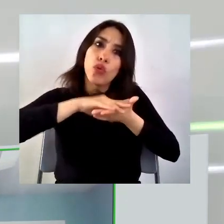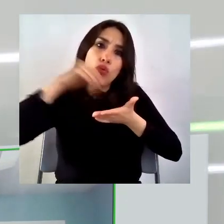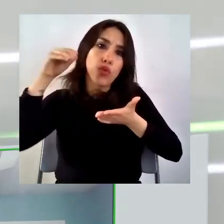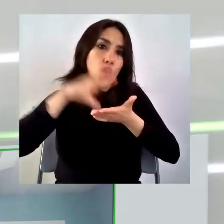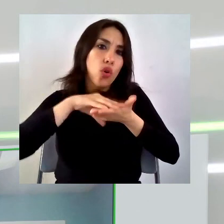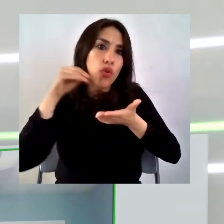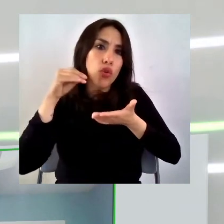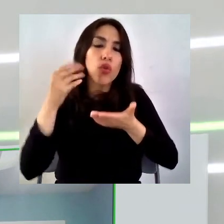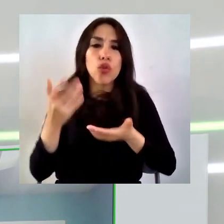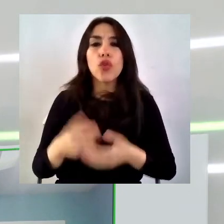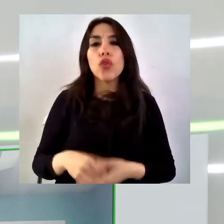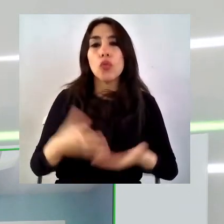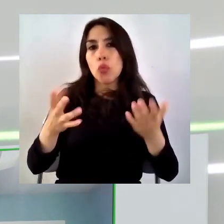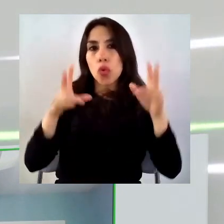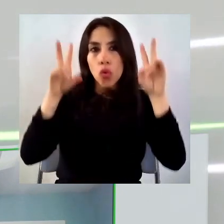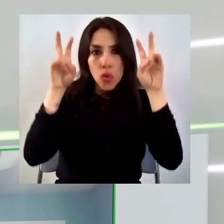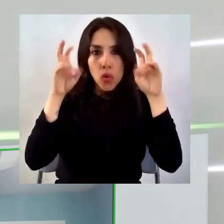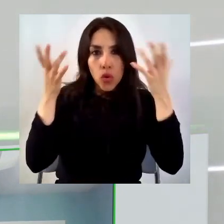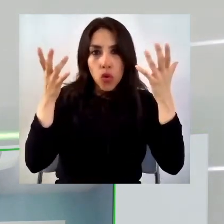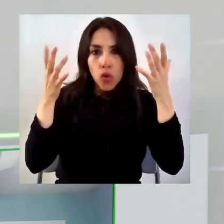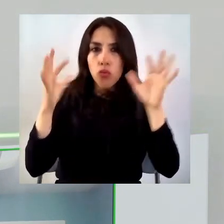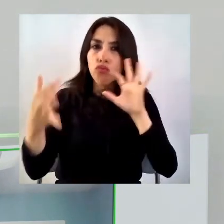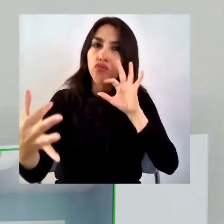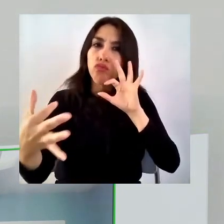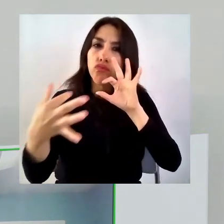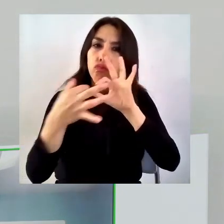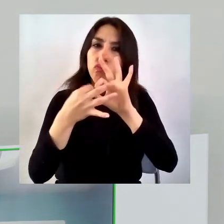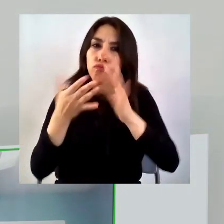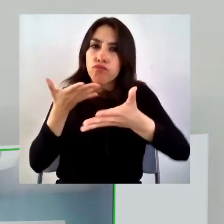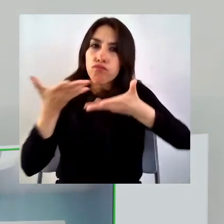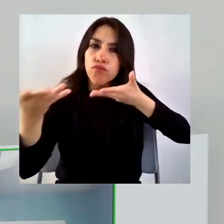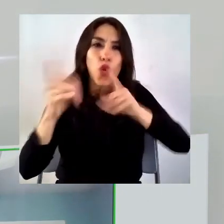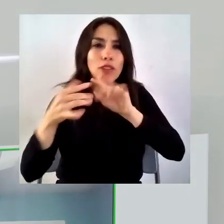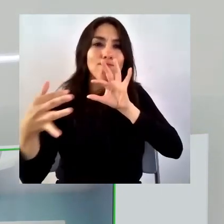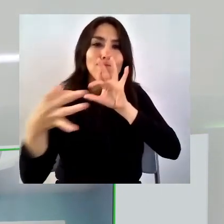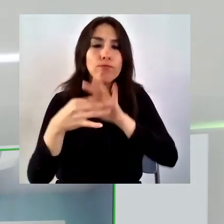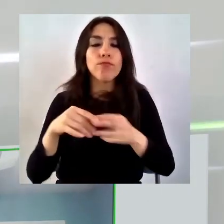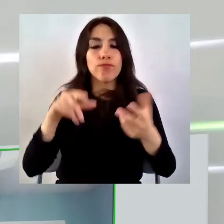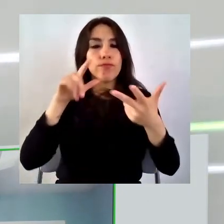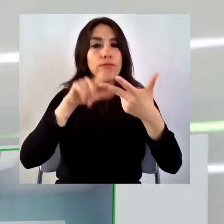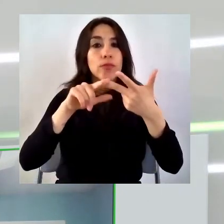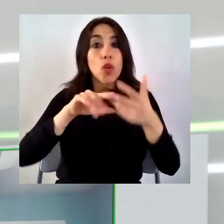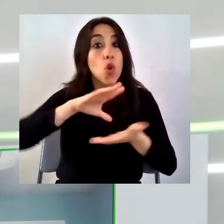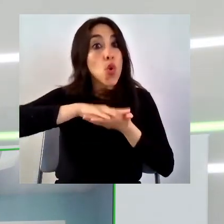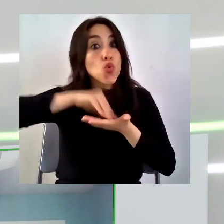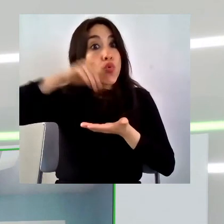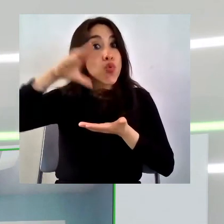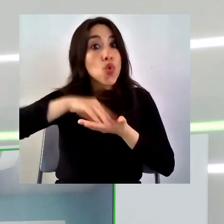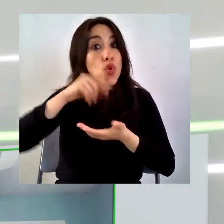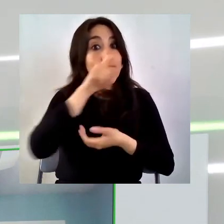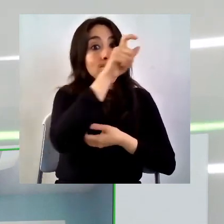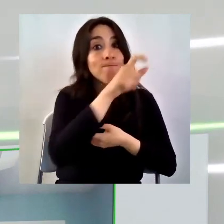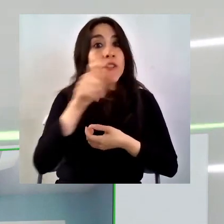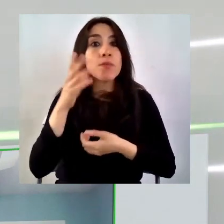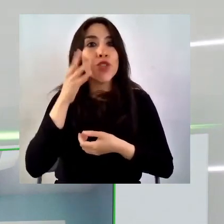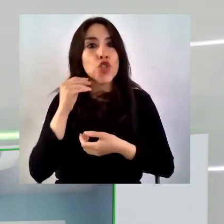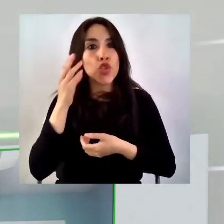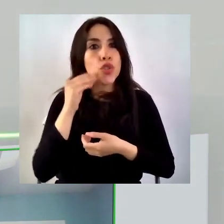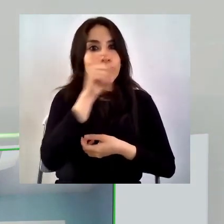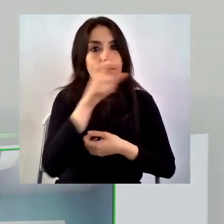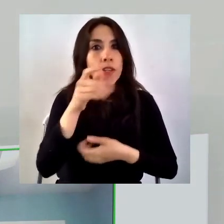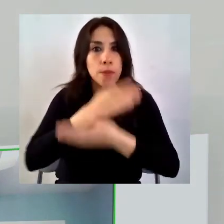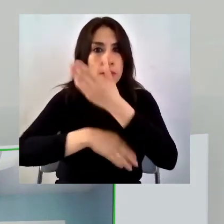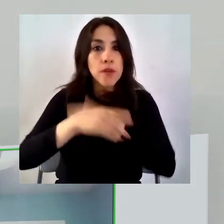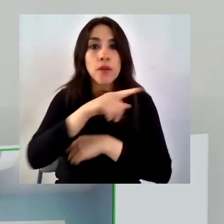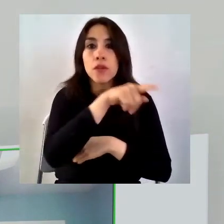lived experiences of others with disabilities, to share your own story, right? That is very much a part